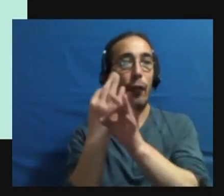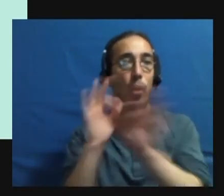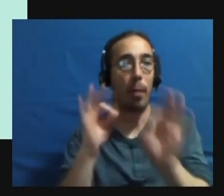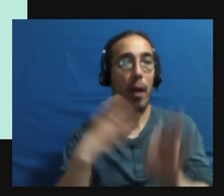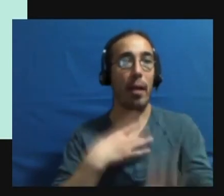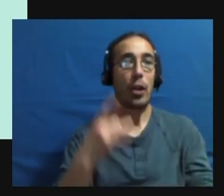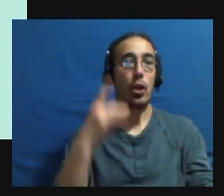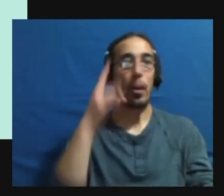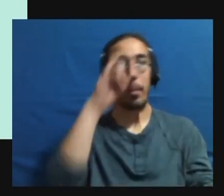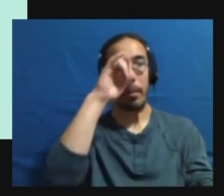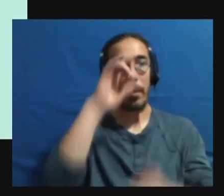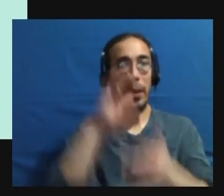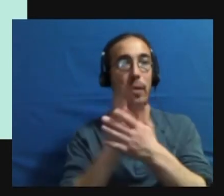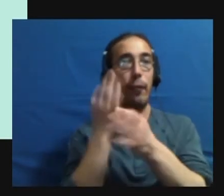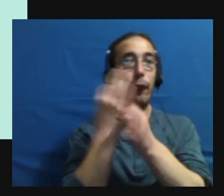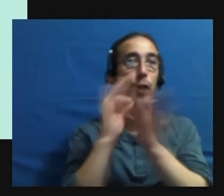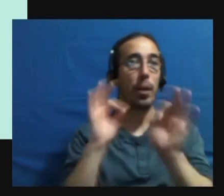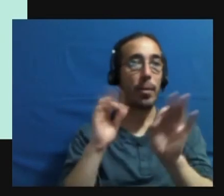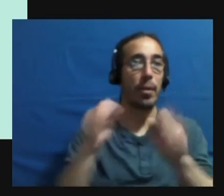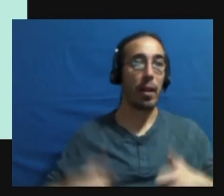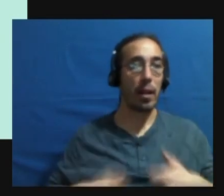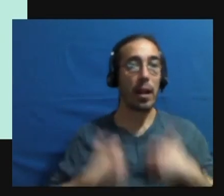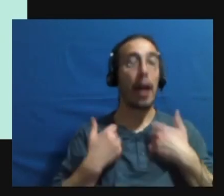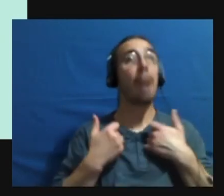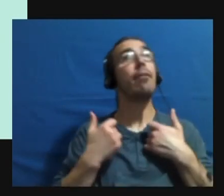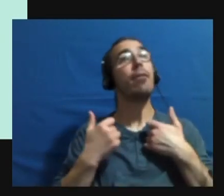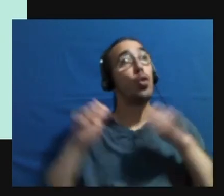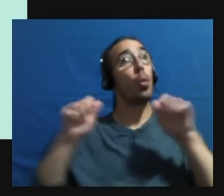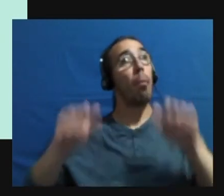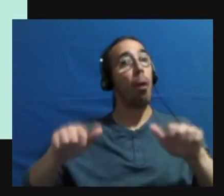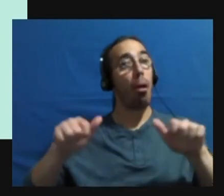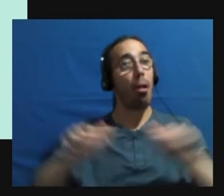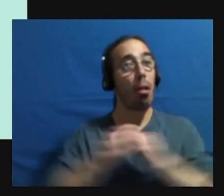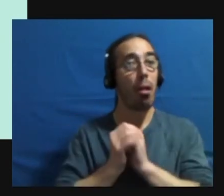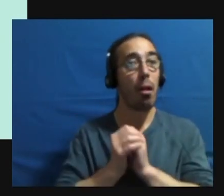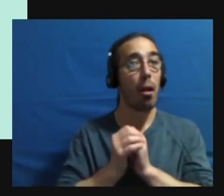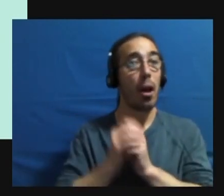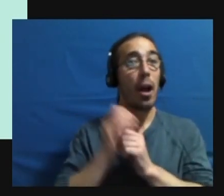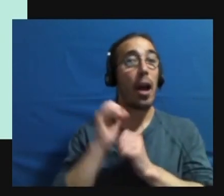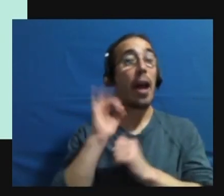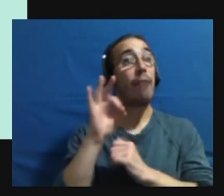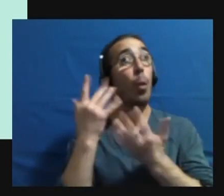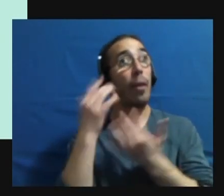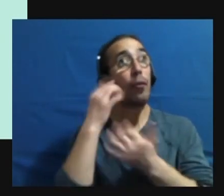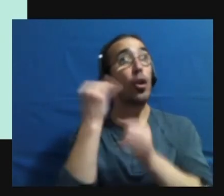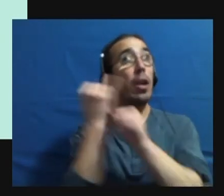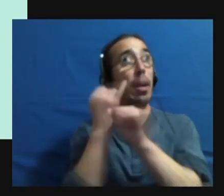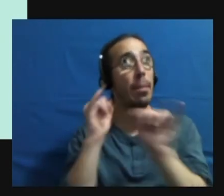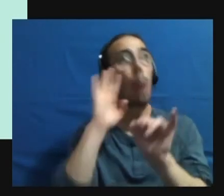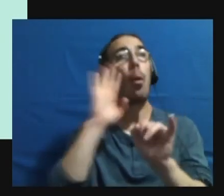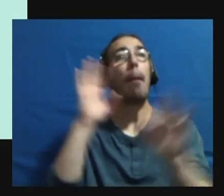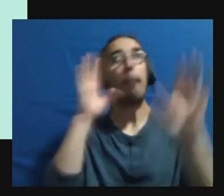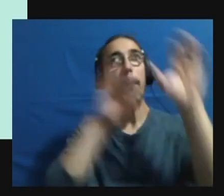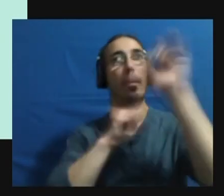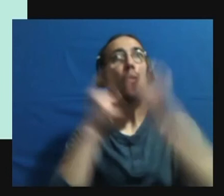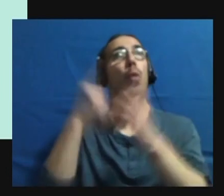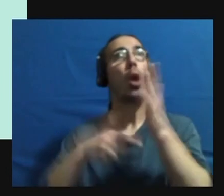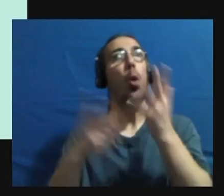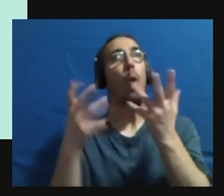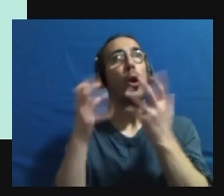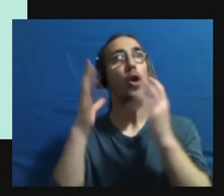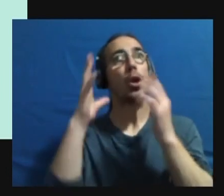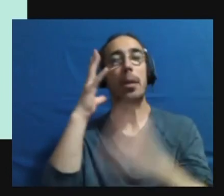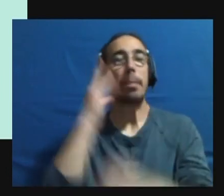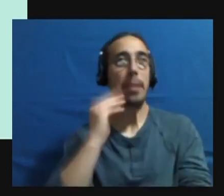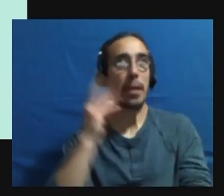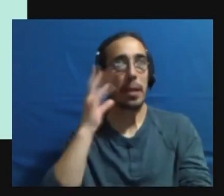to live the life that you so want to live. If I wait for independence, I will miss much of what I want to experience. I want to go live a full life. I